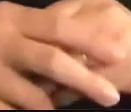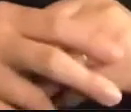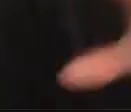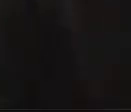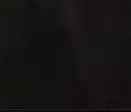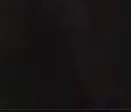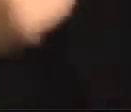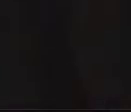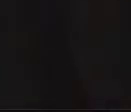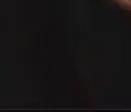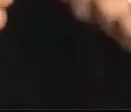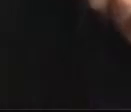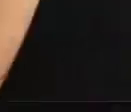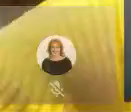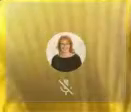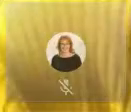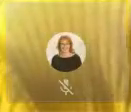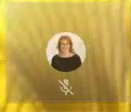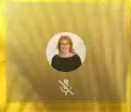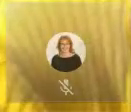Hi everyone, I'm just going to share my screen.